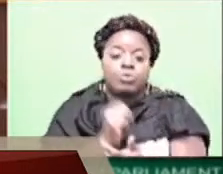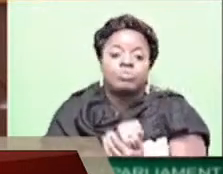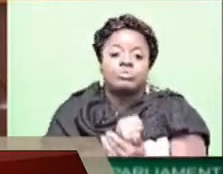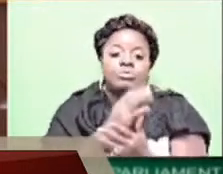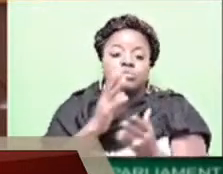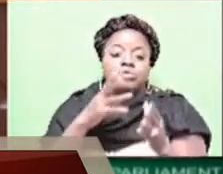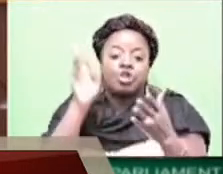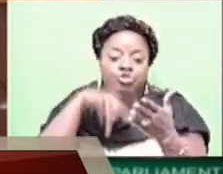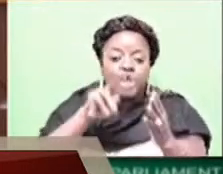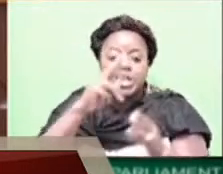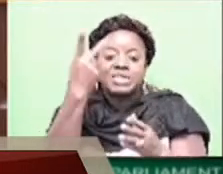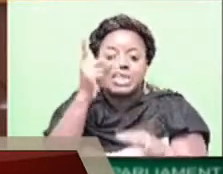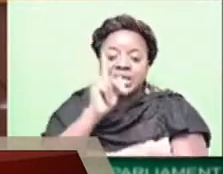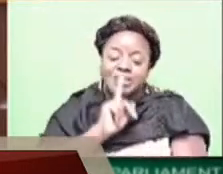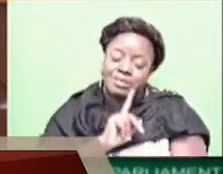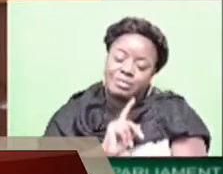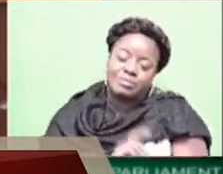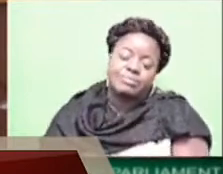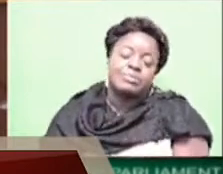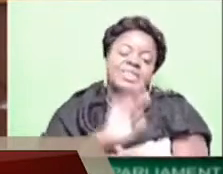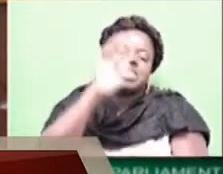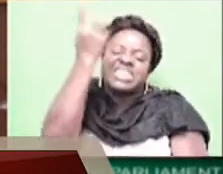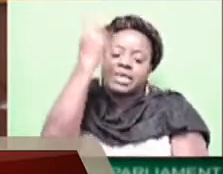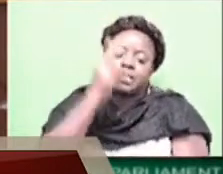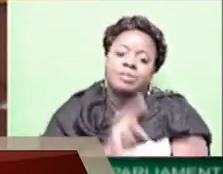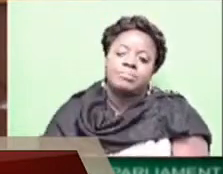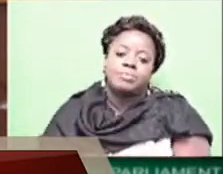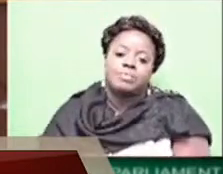time. Member for Barataria Sangha.